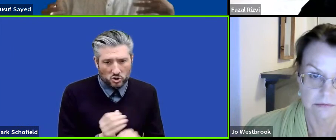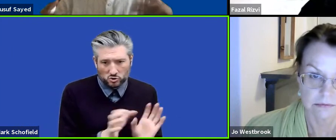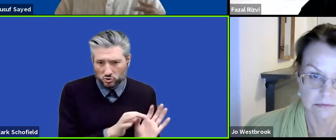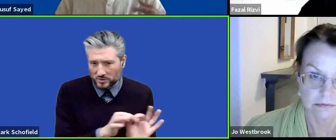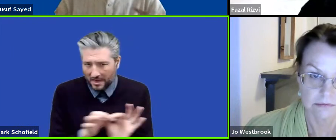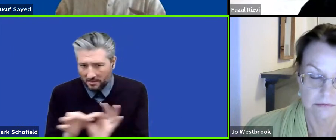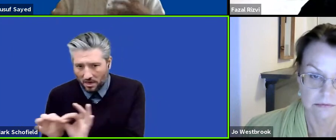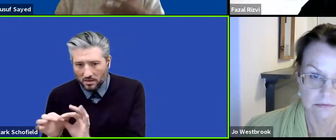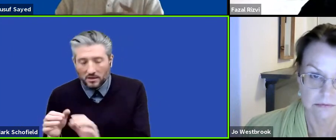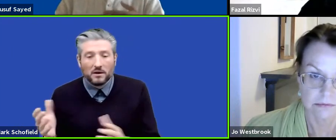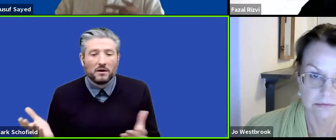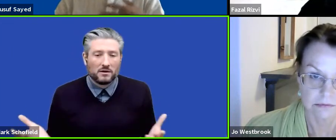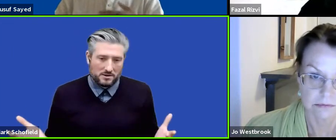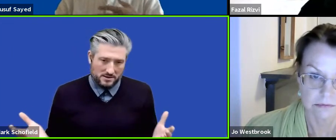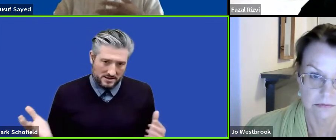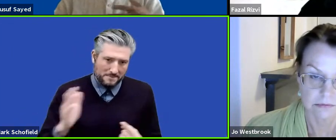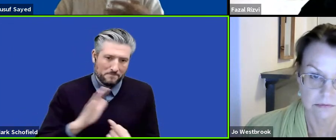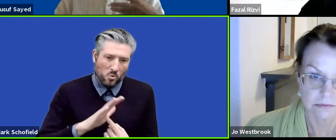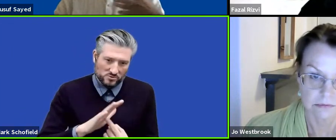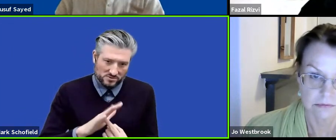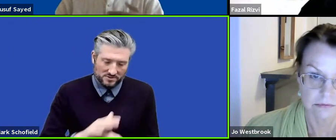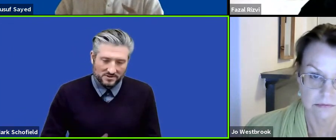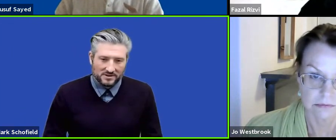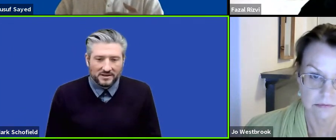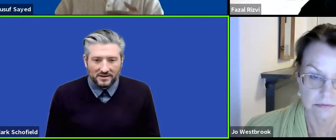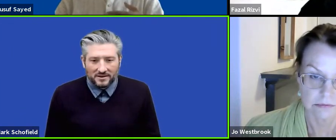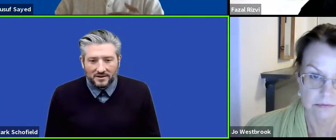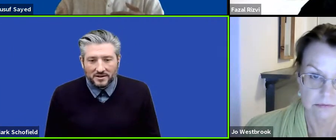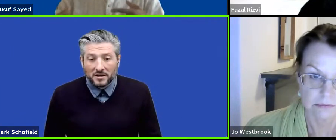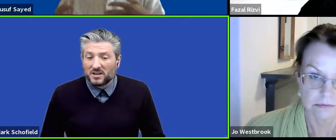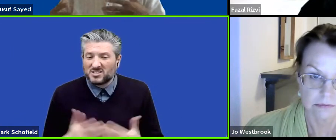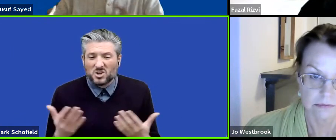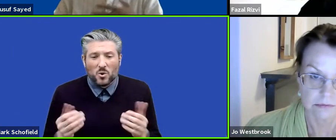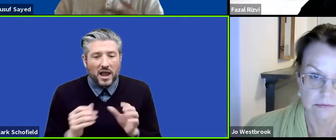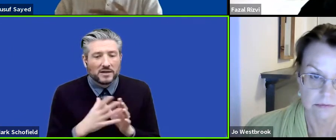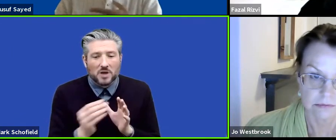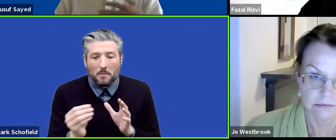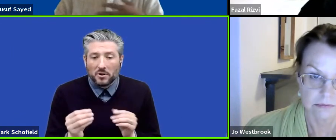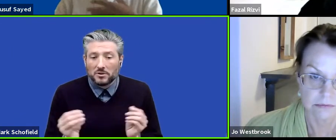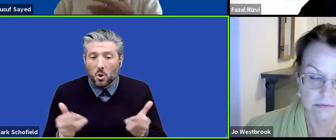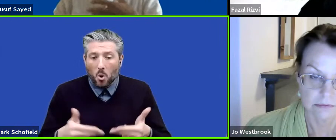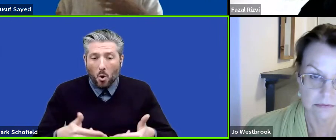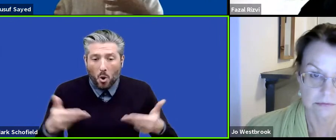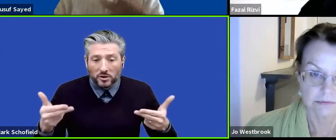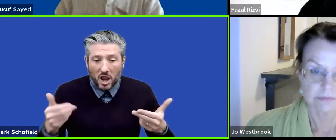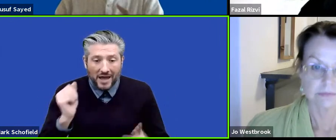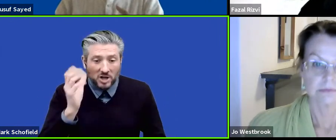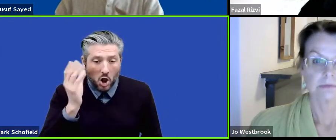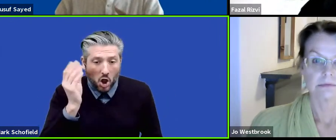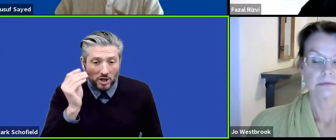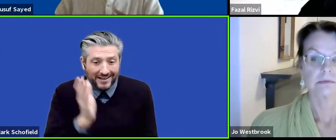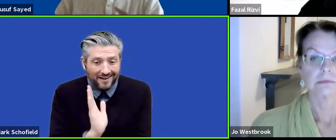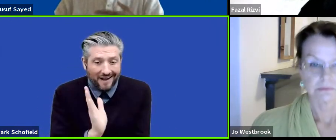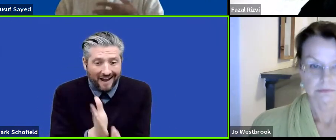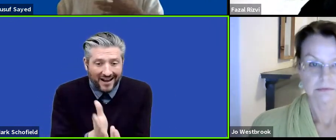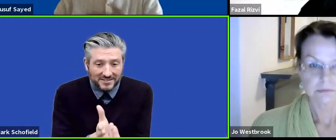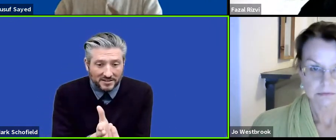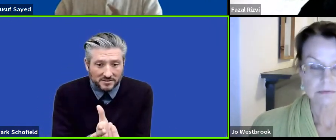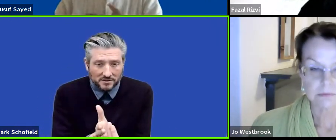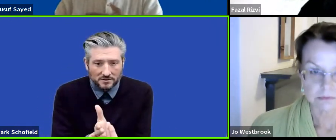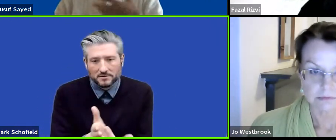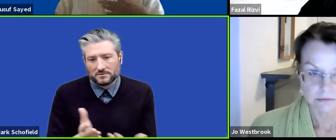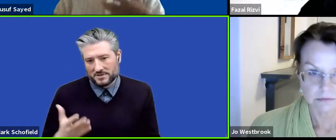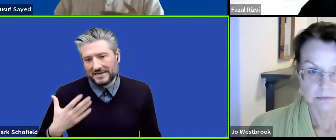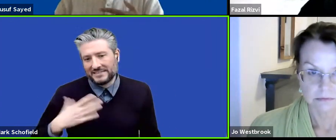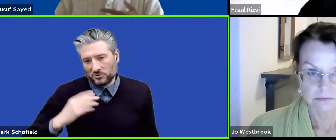as well. For example, you can't resolve the issue of access to online learning if you don't deal with the issues of technology,